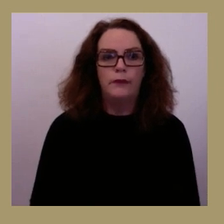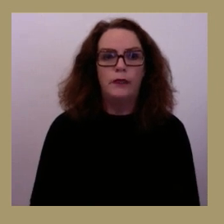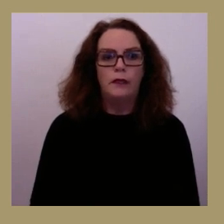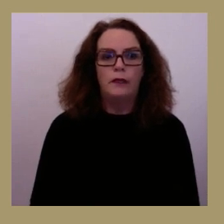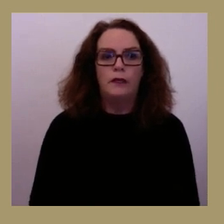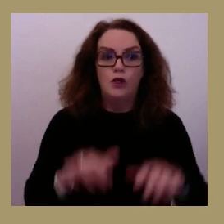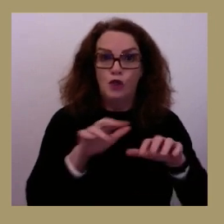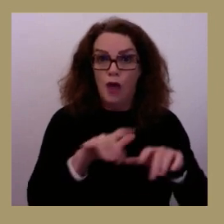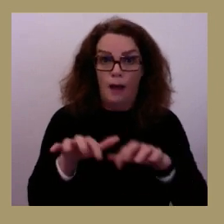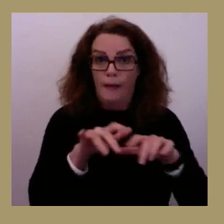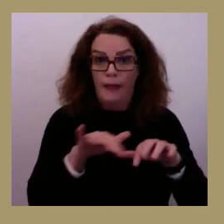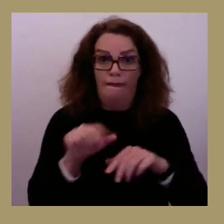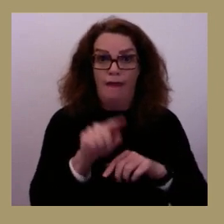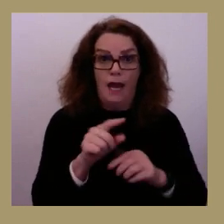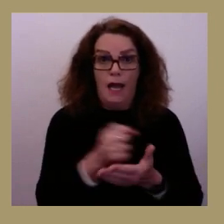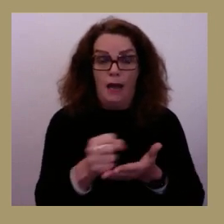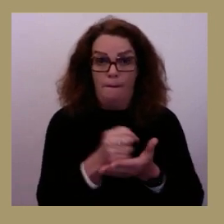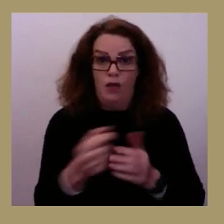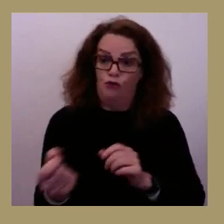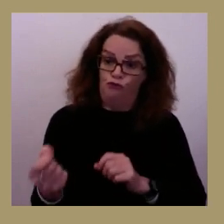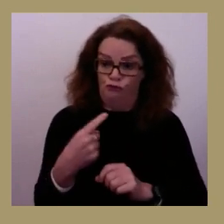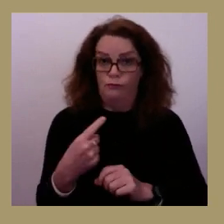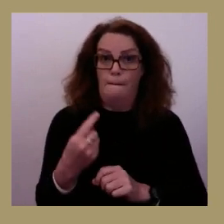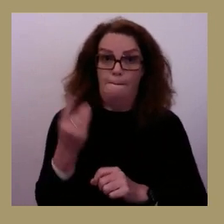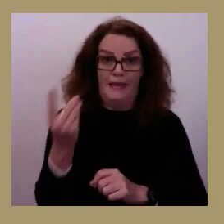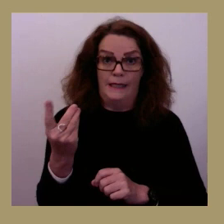Customer will then enter in that 6-digit security code.